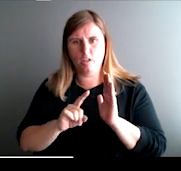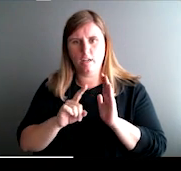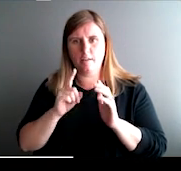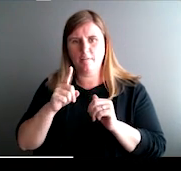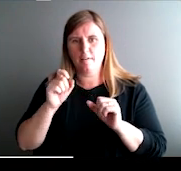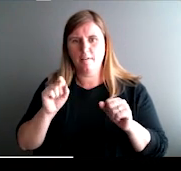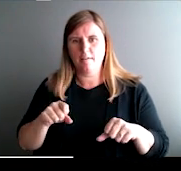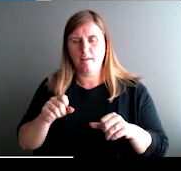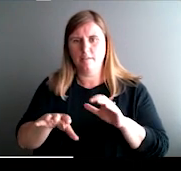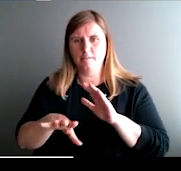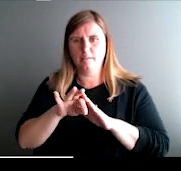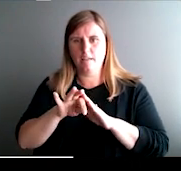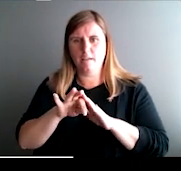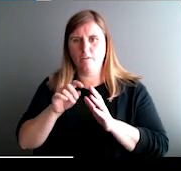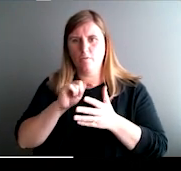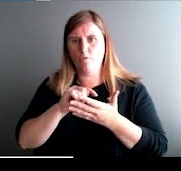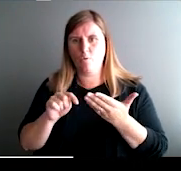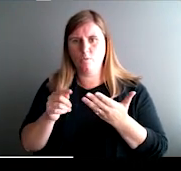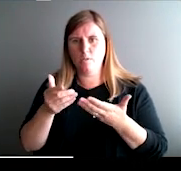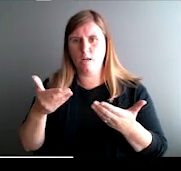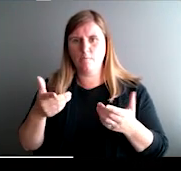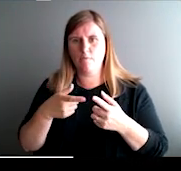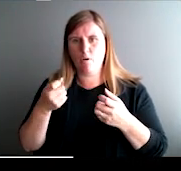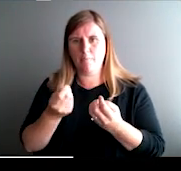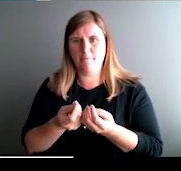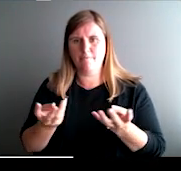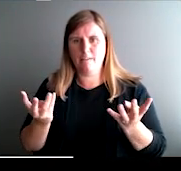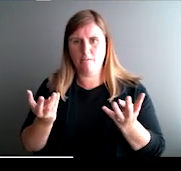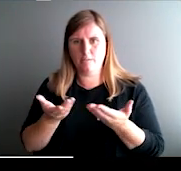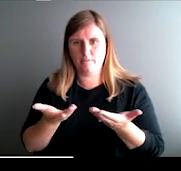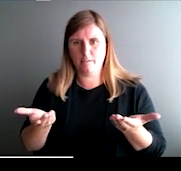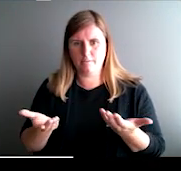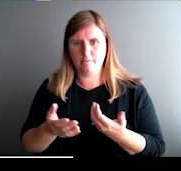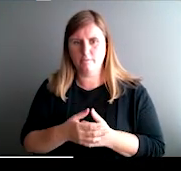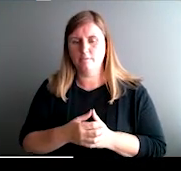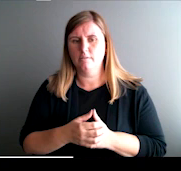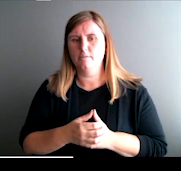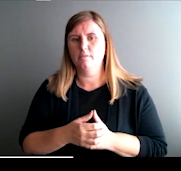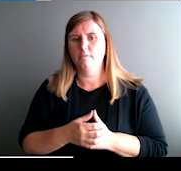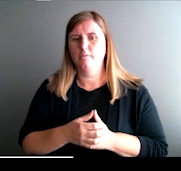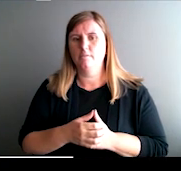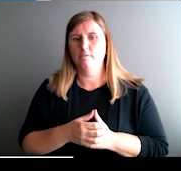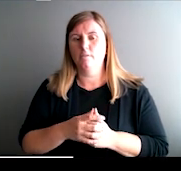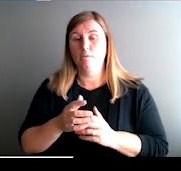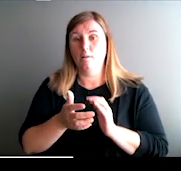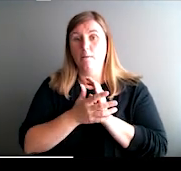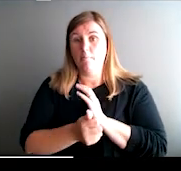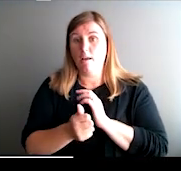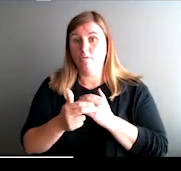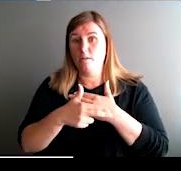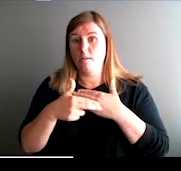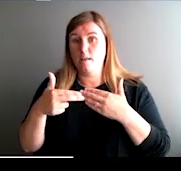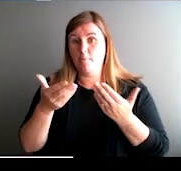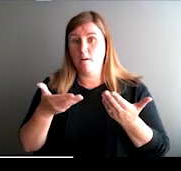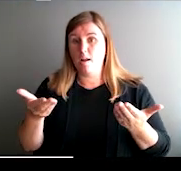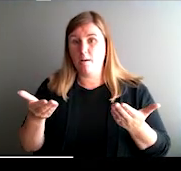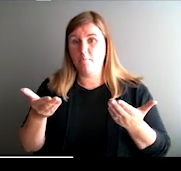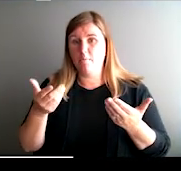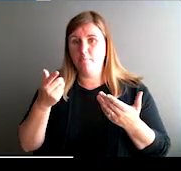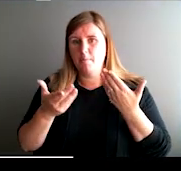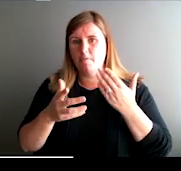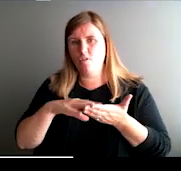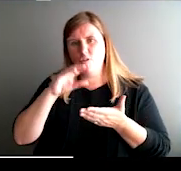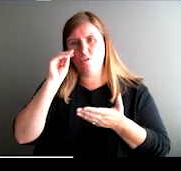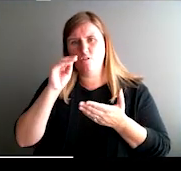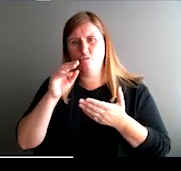they can then select those items from a field. So when a student has mastered labeling an item, let's say they've learned